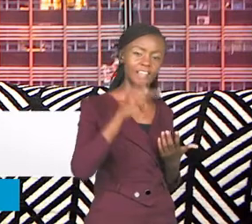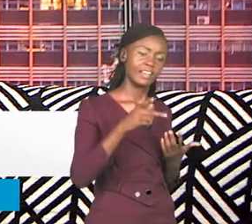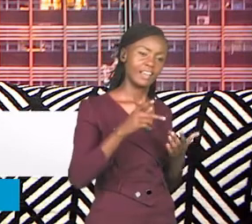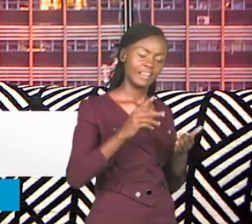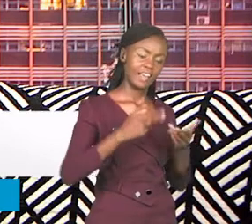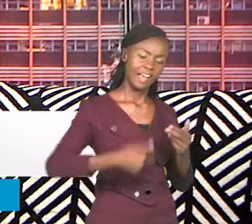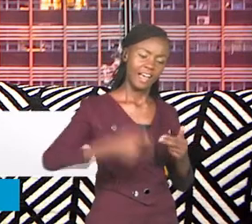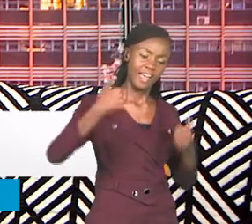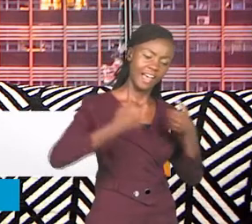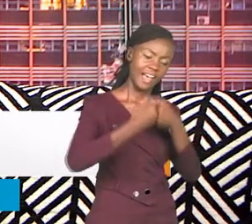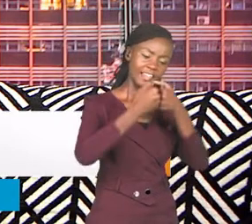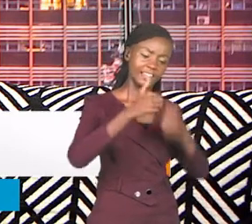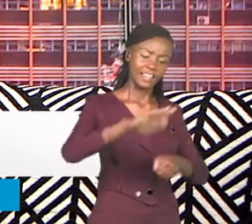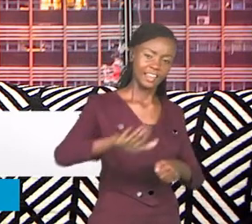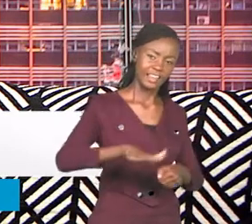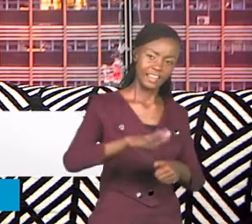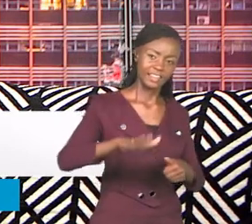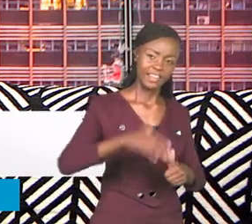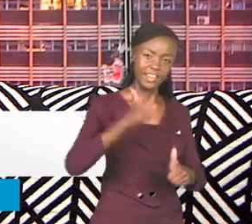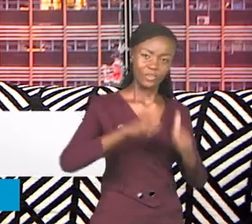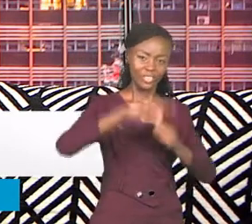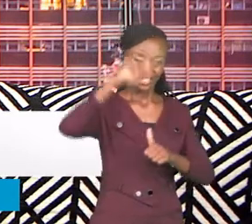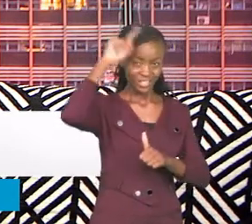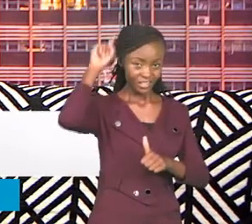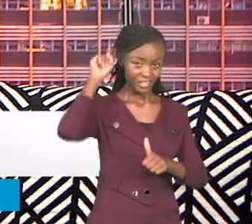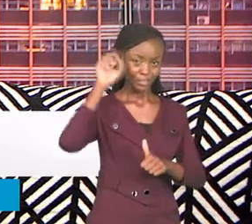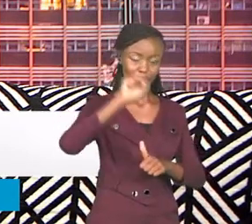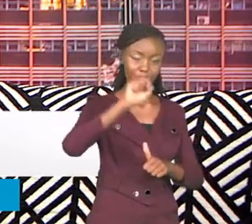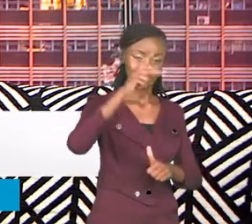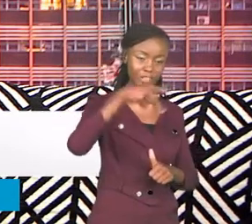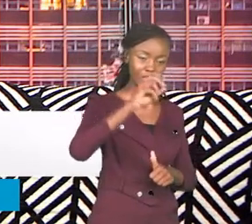collision areas, I don't want to call them black spots anymore.